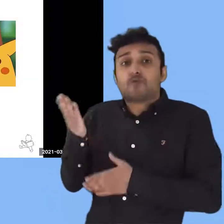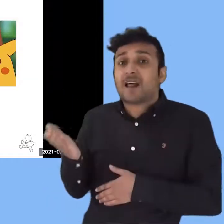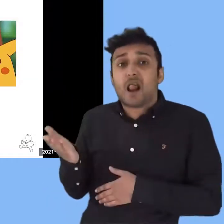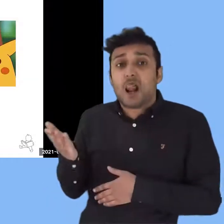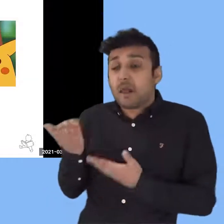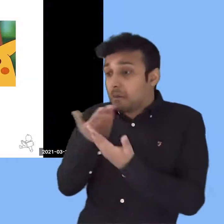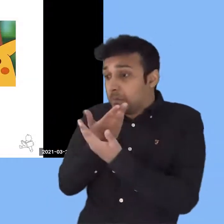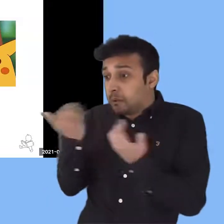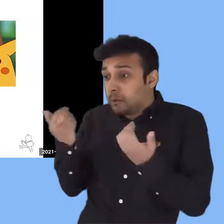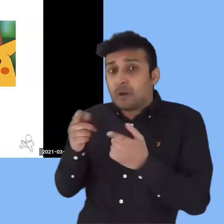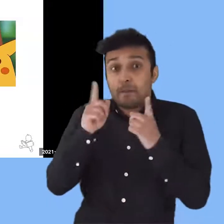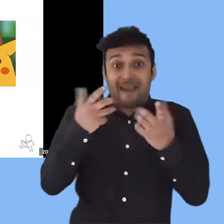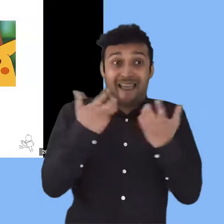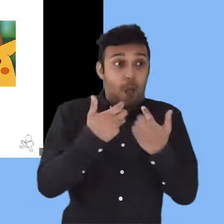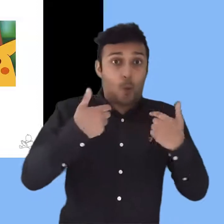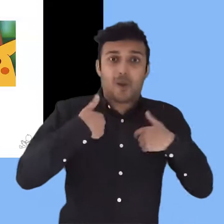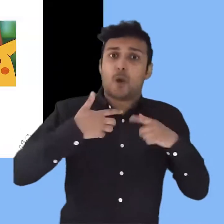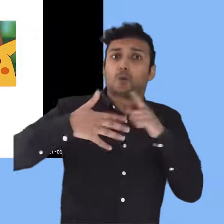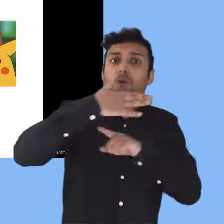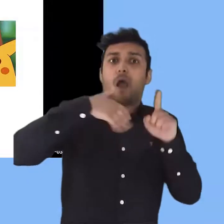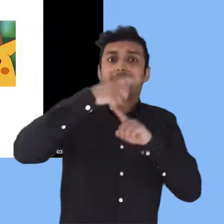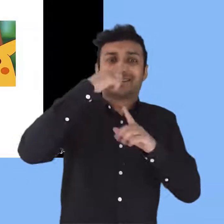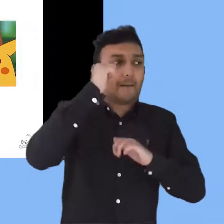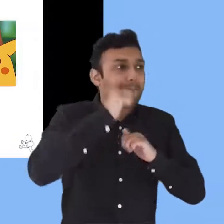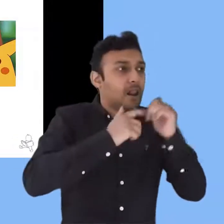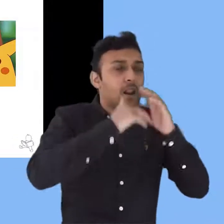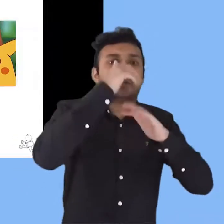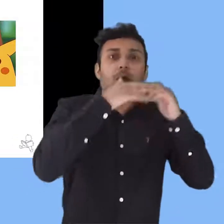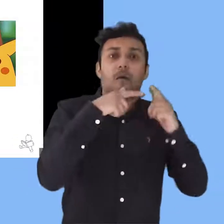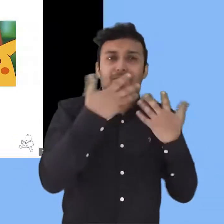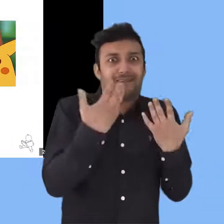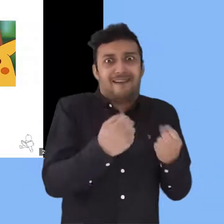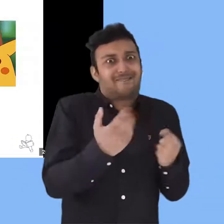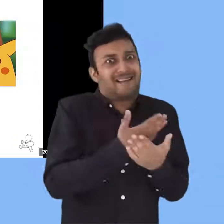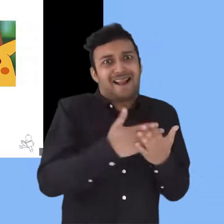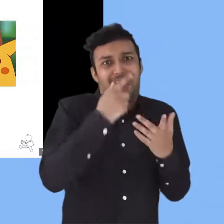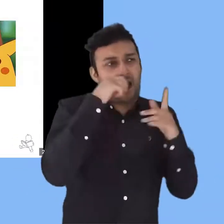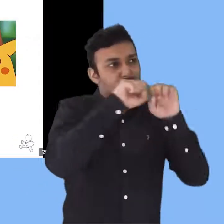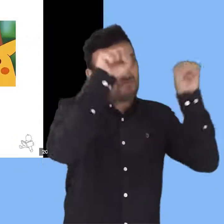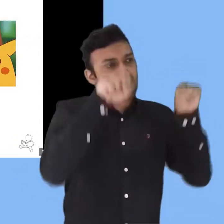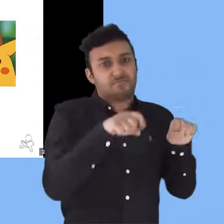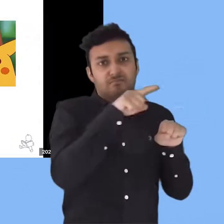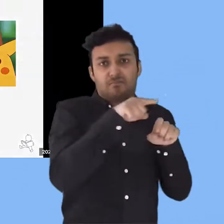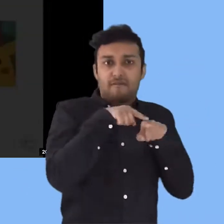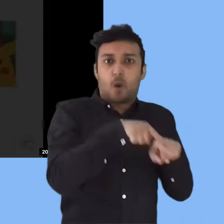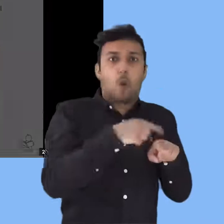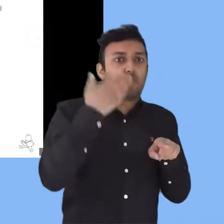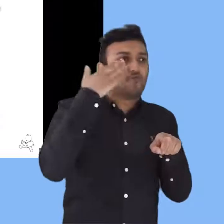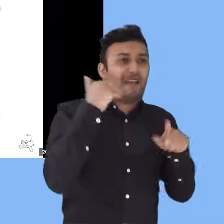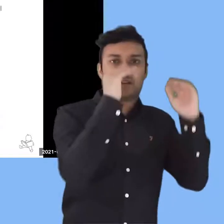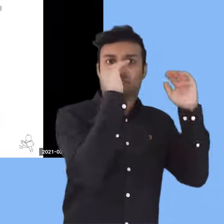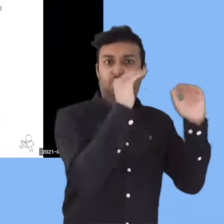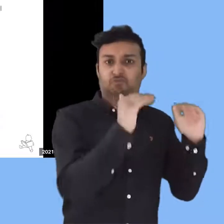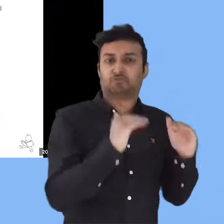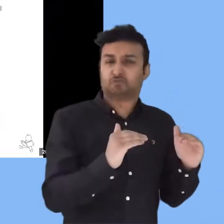social categories. And there's a real tension there in understanding that unreality and the reality. For me, I like to use a